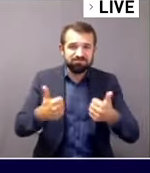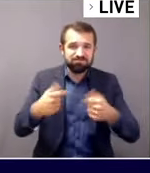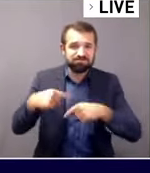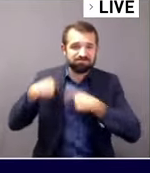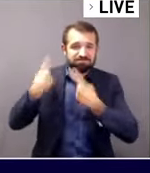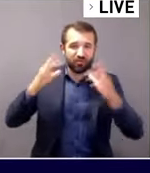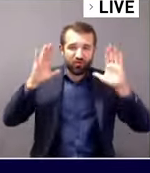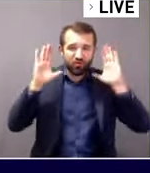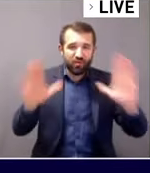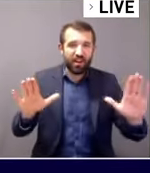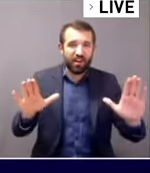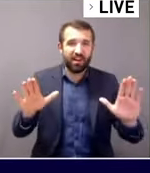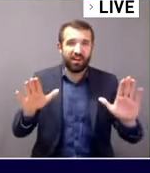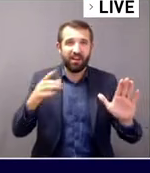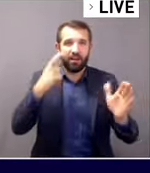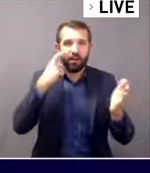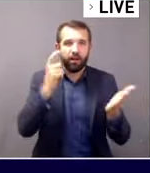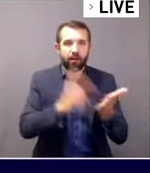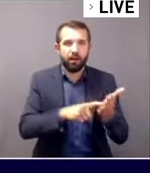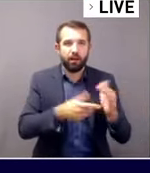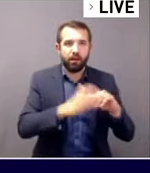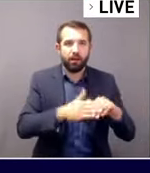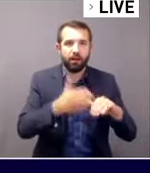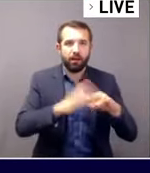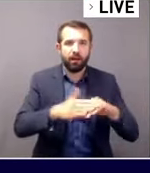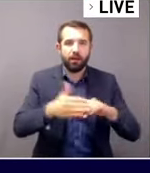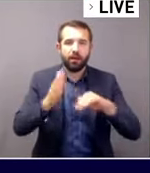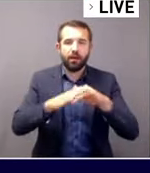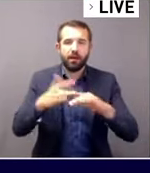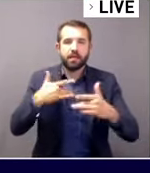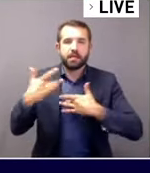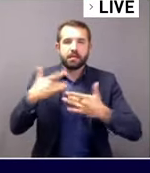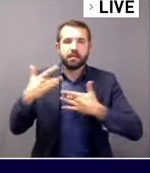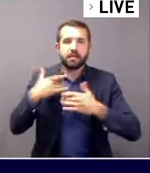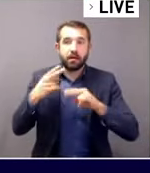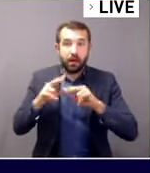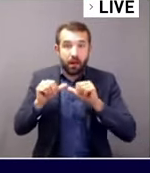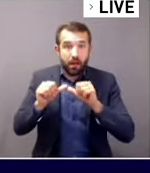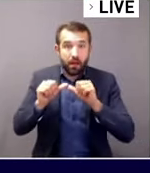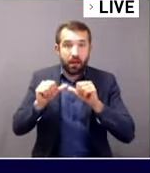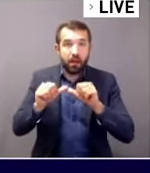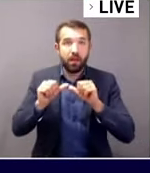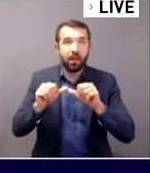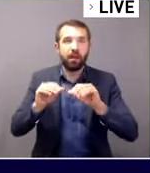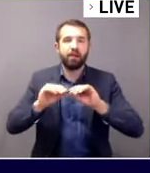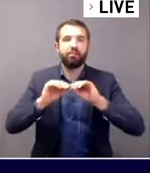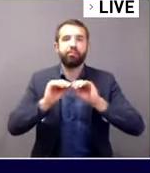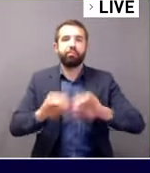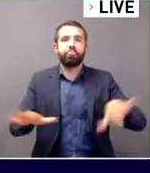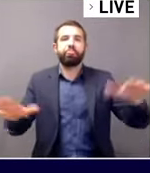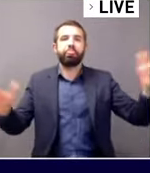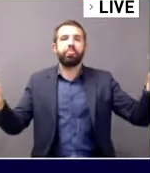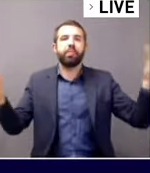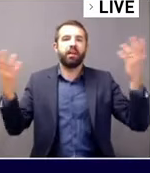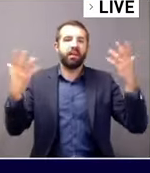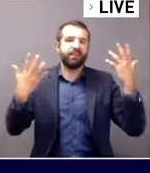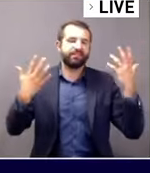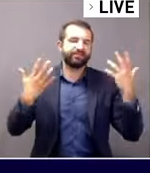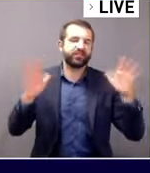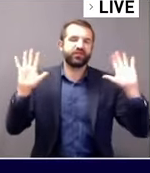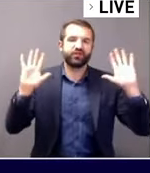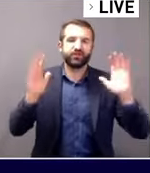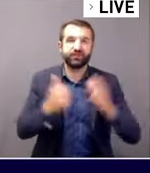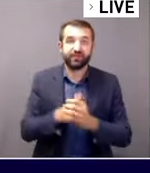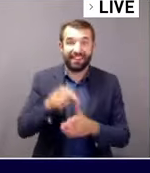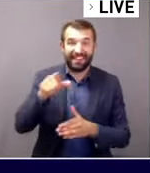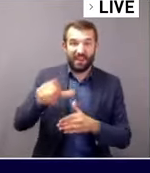continue, we might lose our grip on COVID-19. So I'm asking you, as you go into this celebratory weekend,